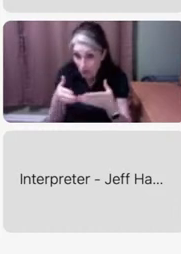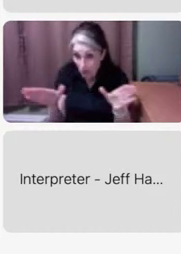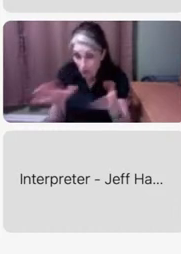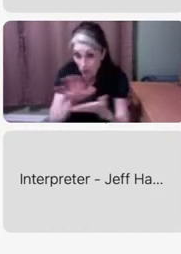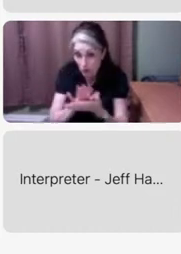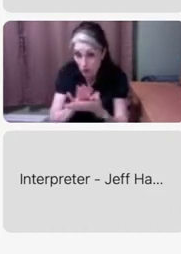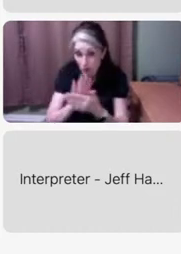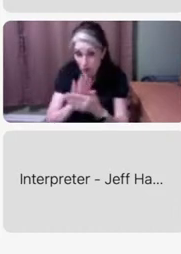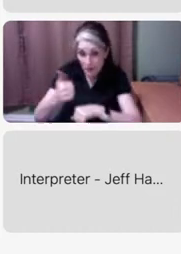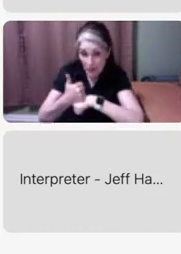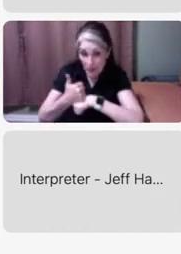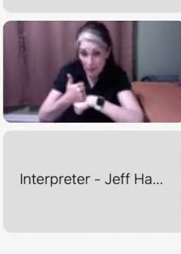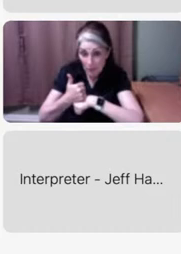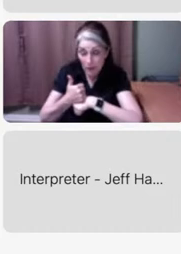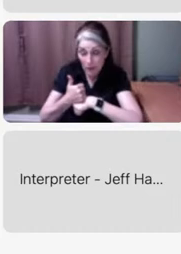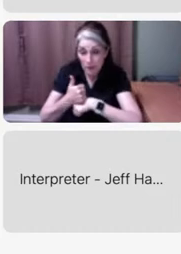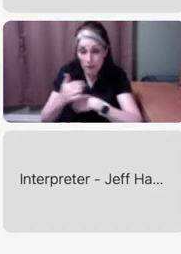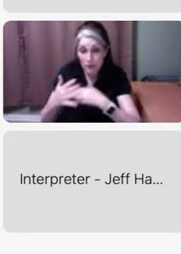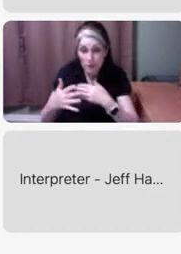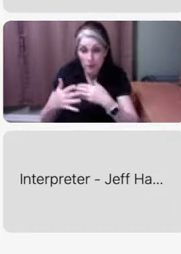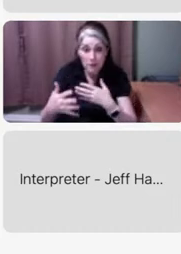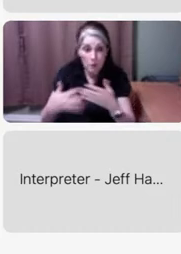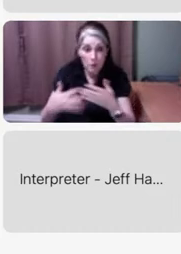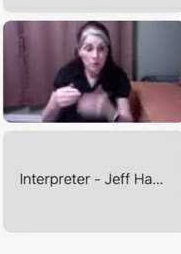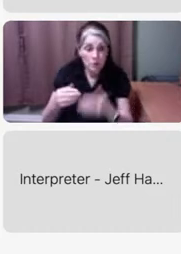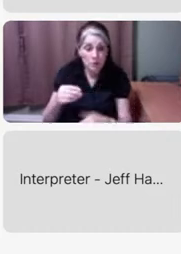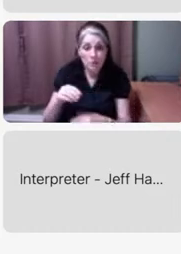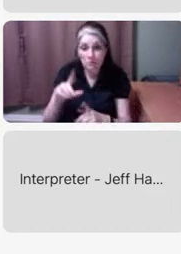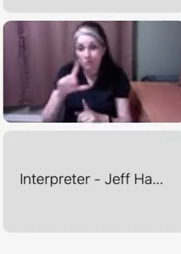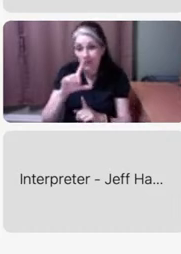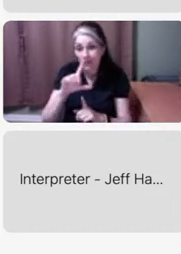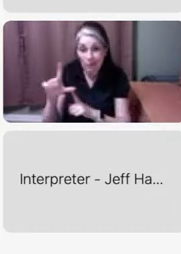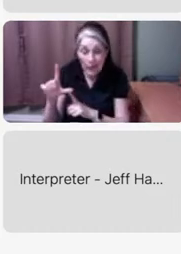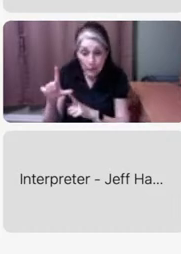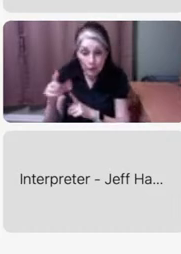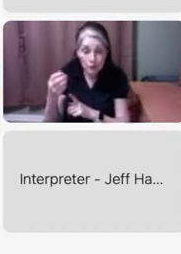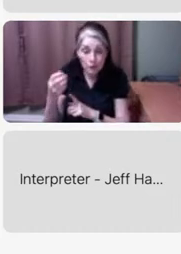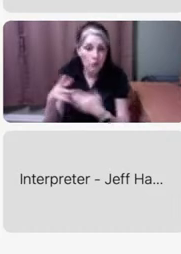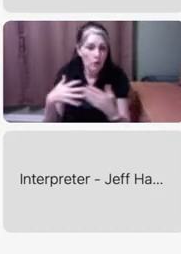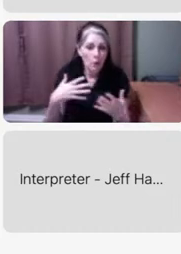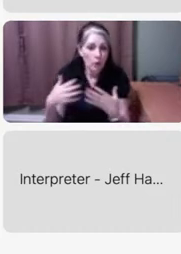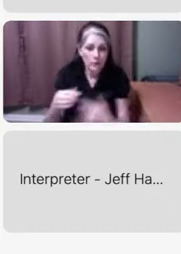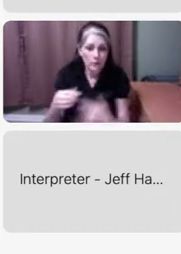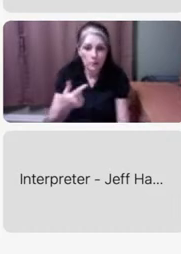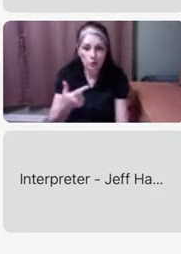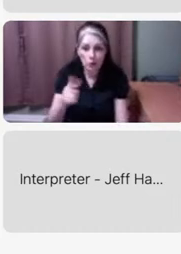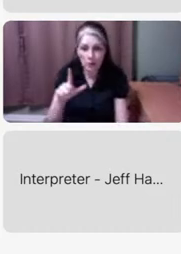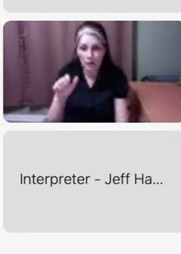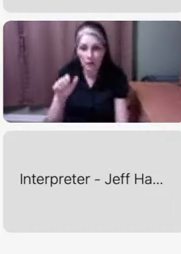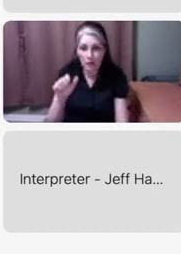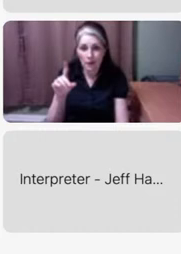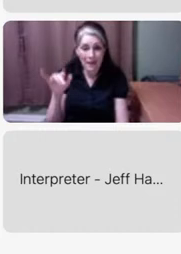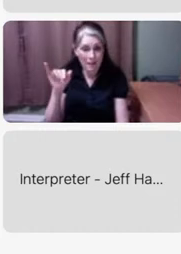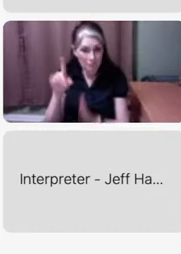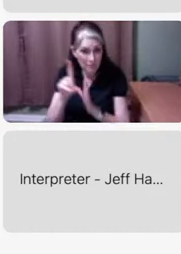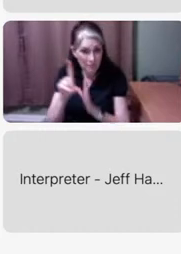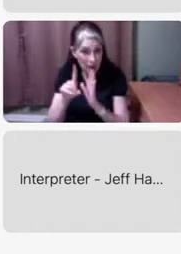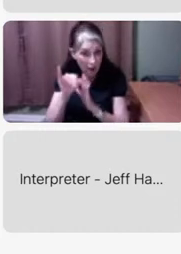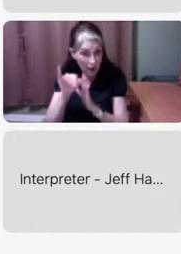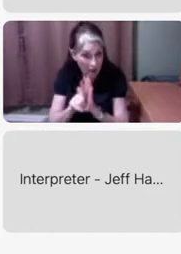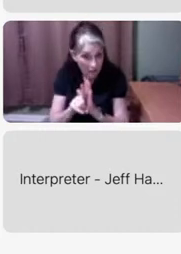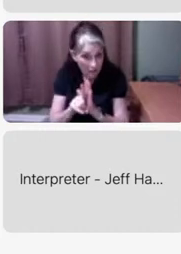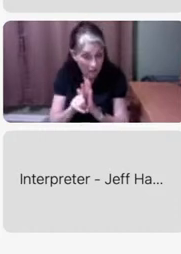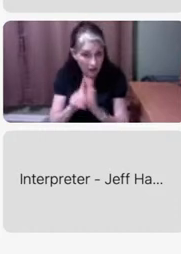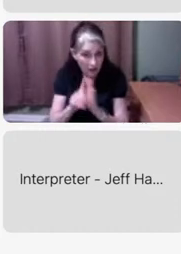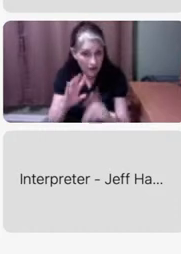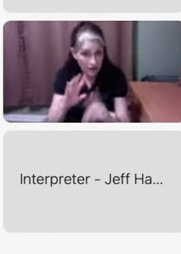whether it's glad strategies or letters so whatever it is um you know have we identified them and and are implementing and are we